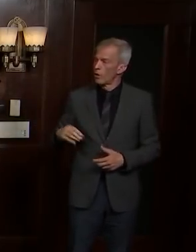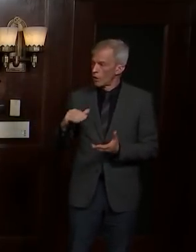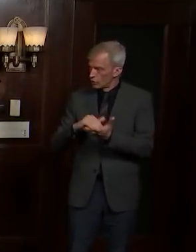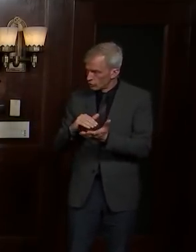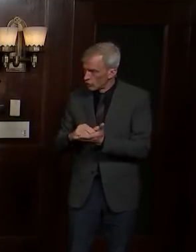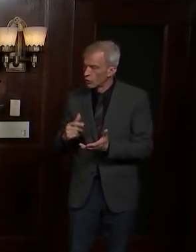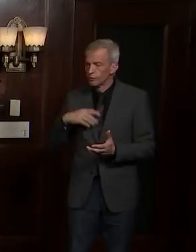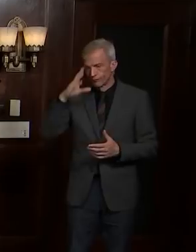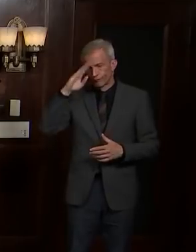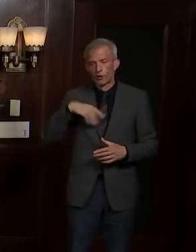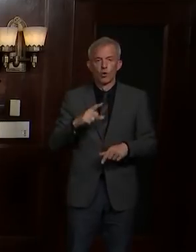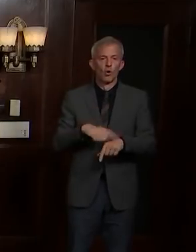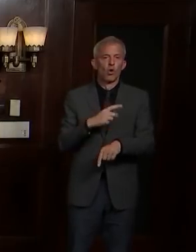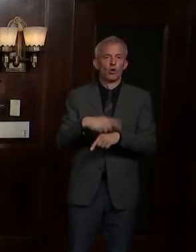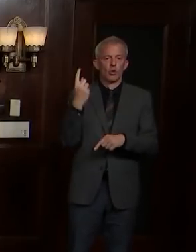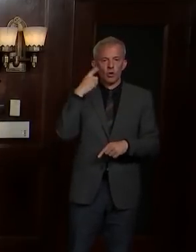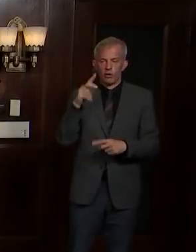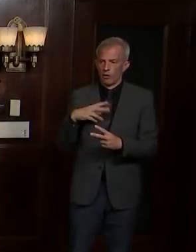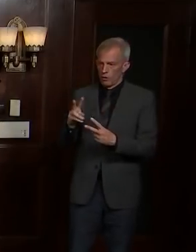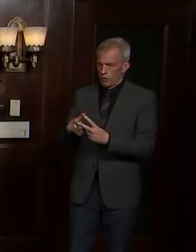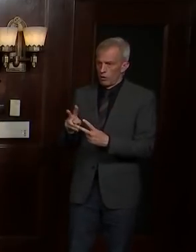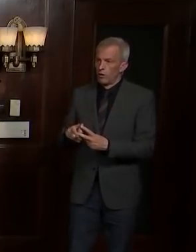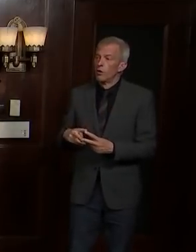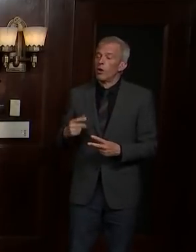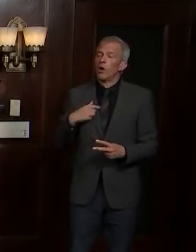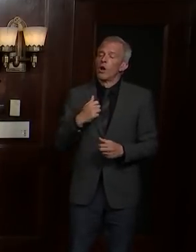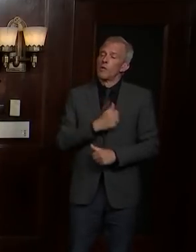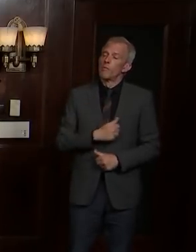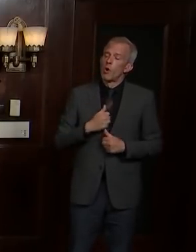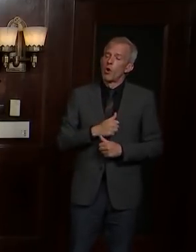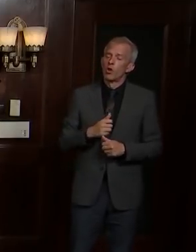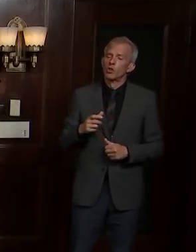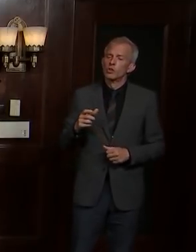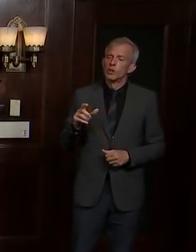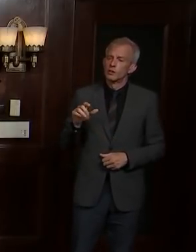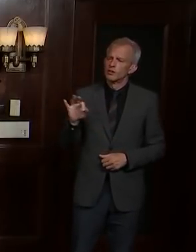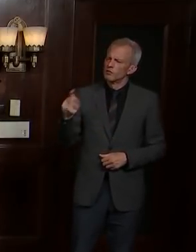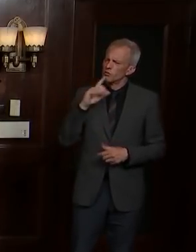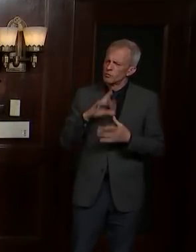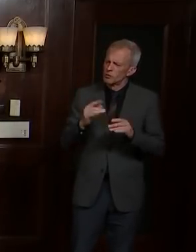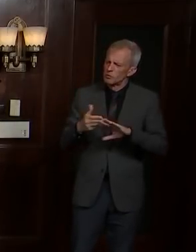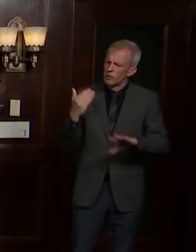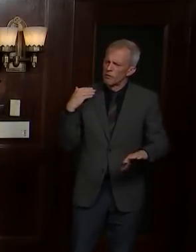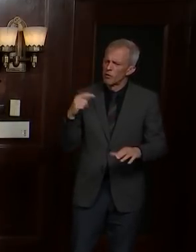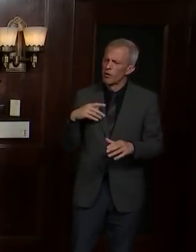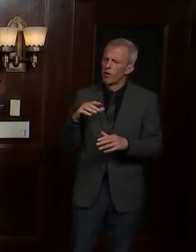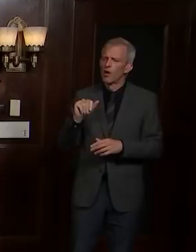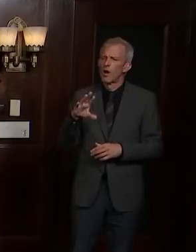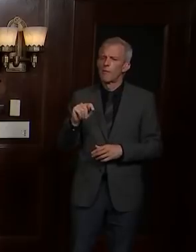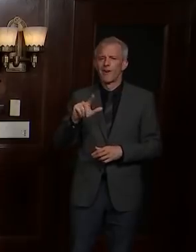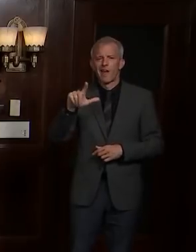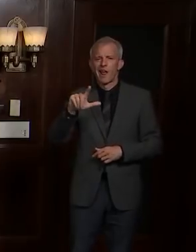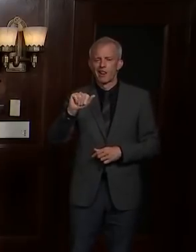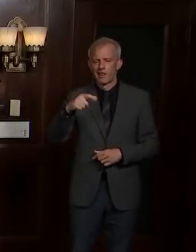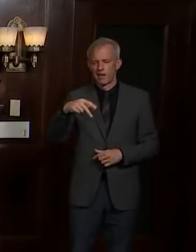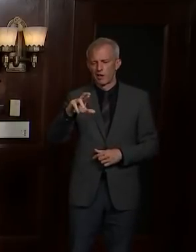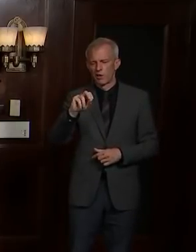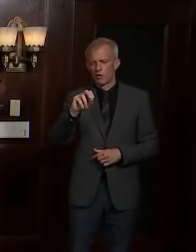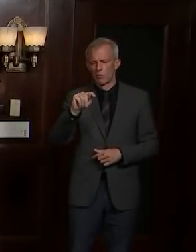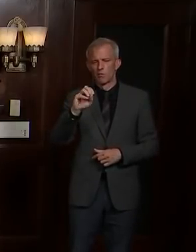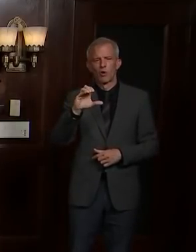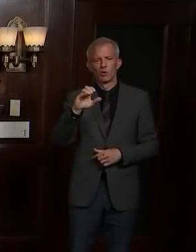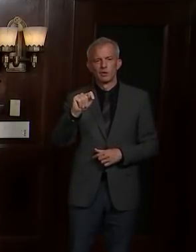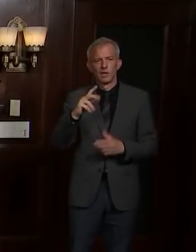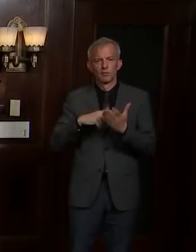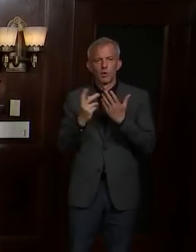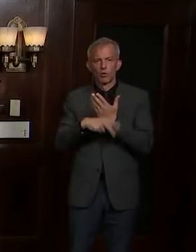you. Mr. Mayor, I apologize if you've mentioned this before, but Sure. regarding your LA Protects program Yep. and the face coverings,